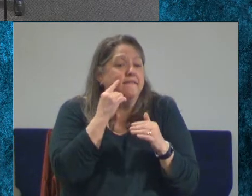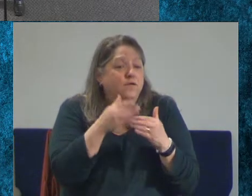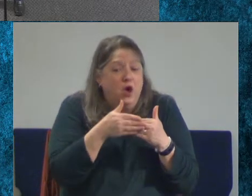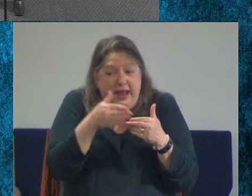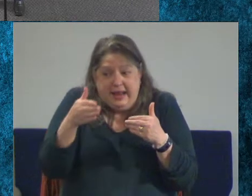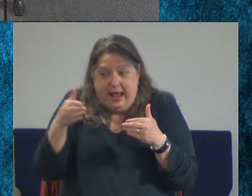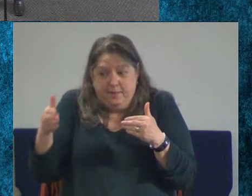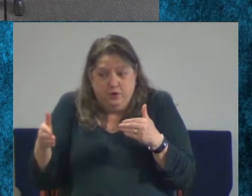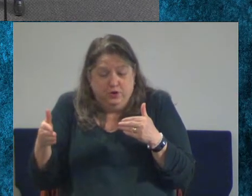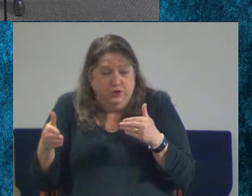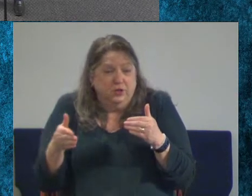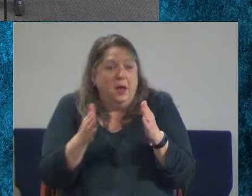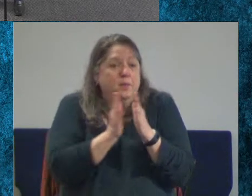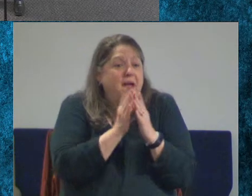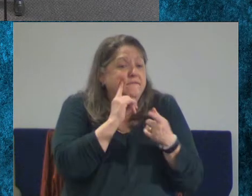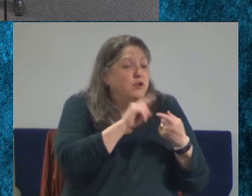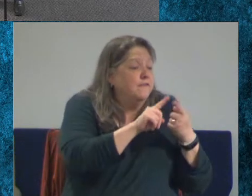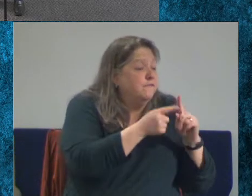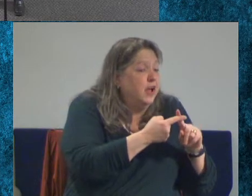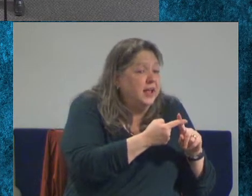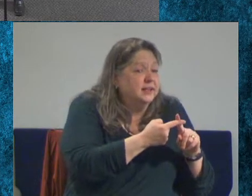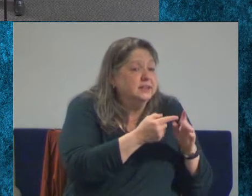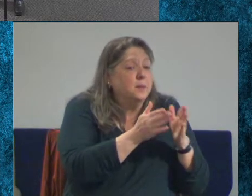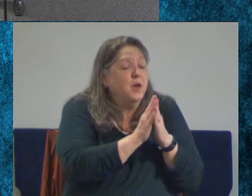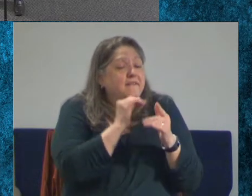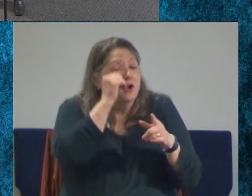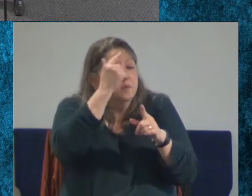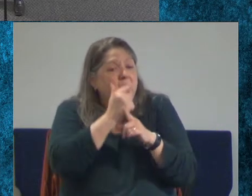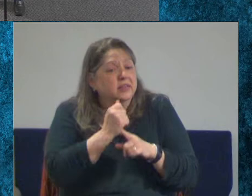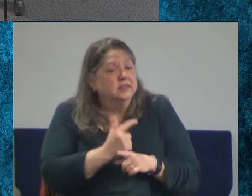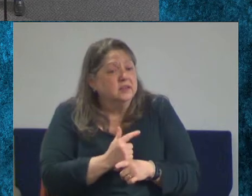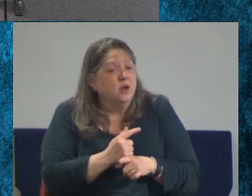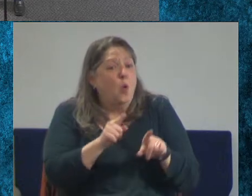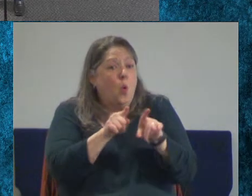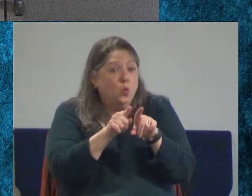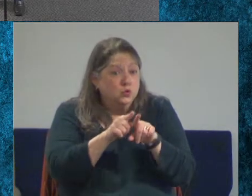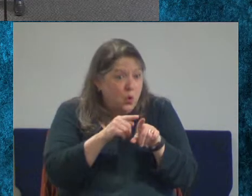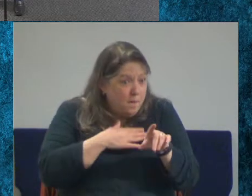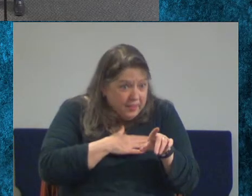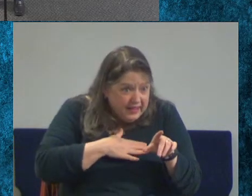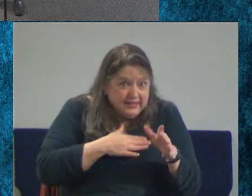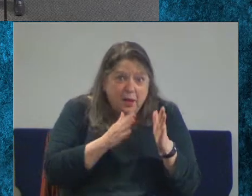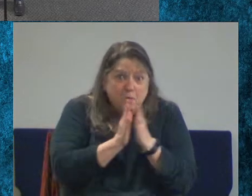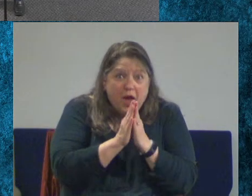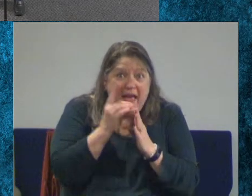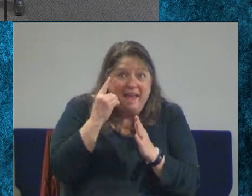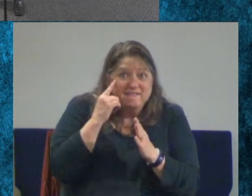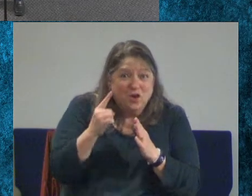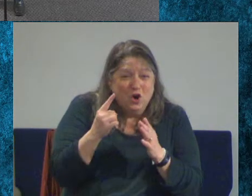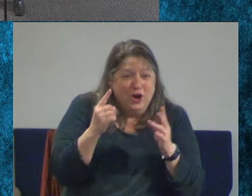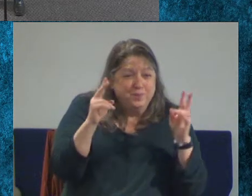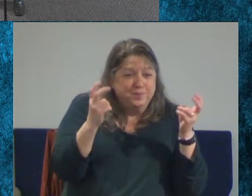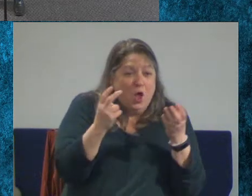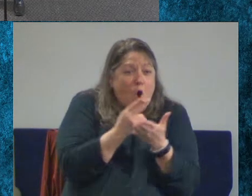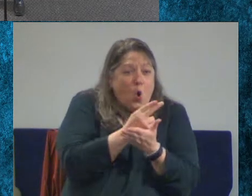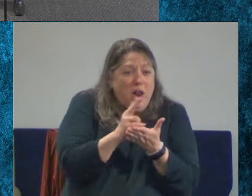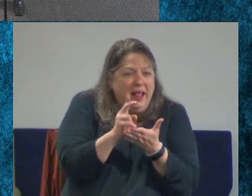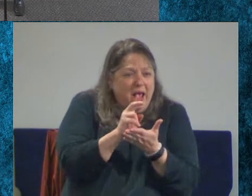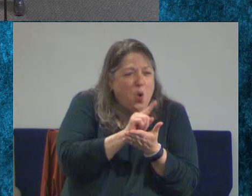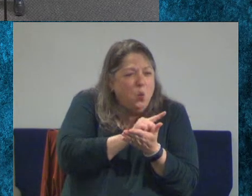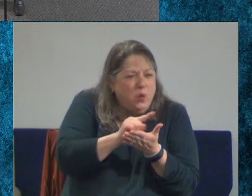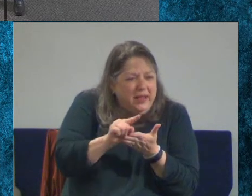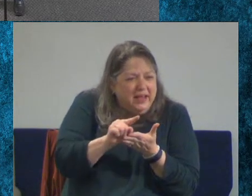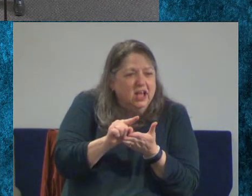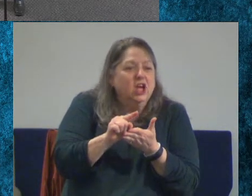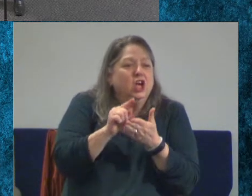and sisters in Christ. Amen. And let's begin to pray also for the upcoming Holy Week services. Let's pray for those services that we